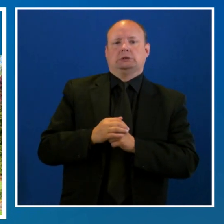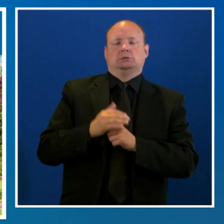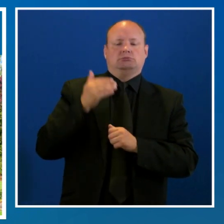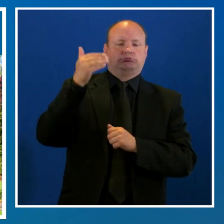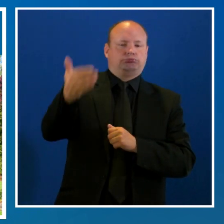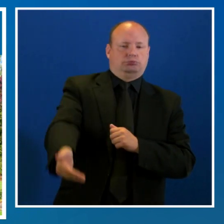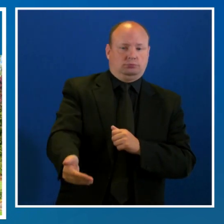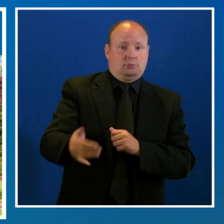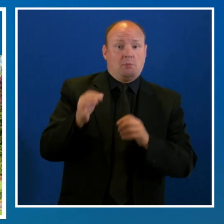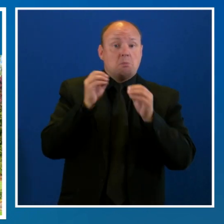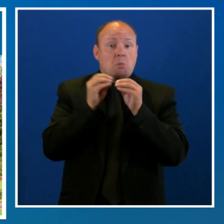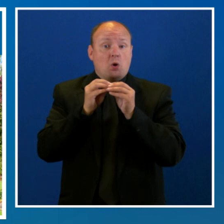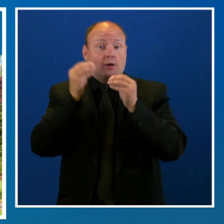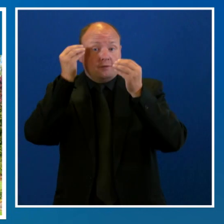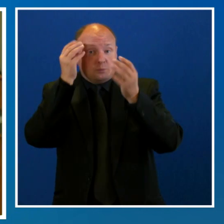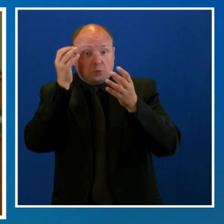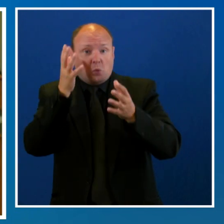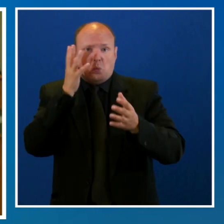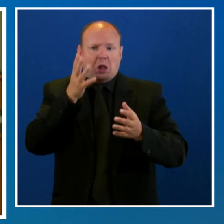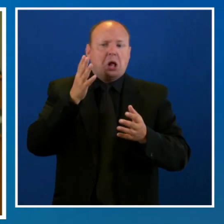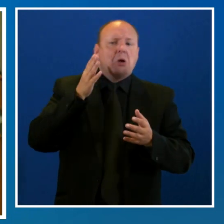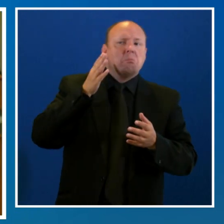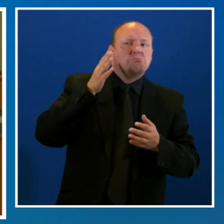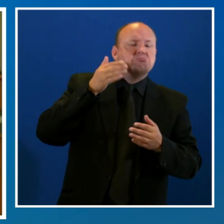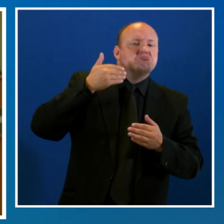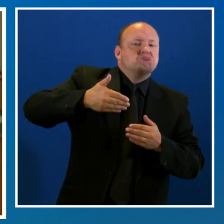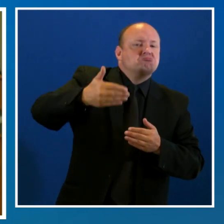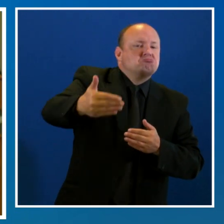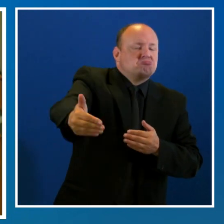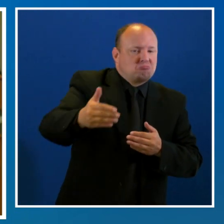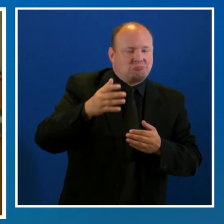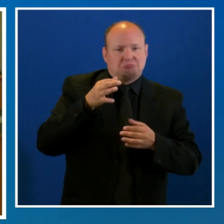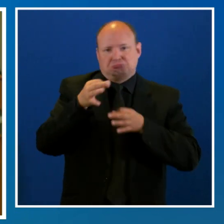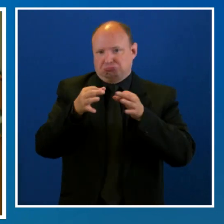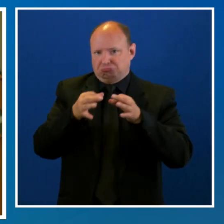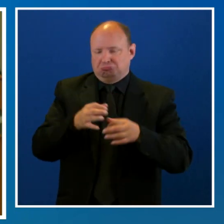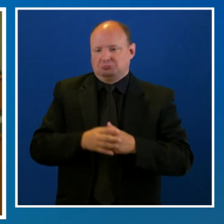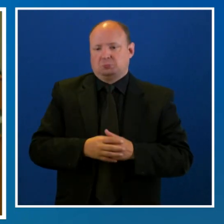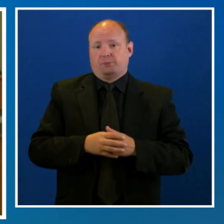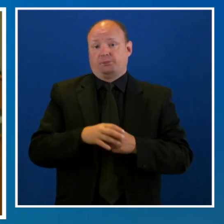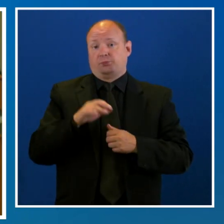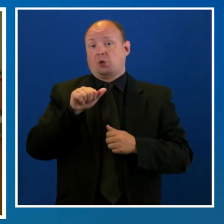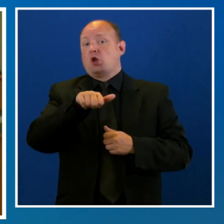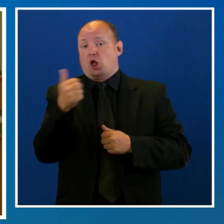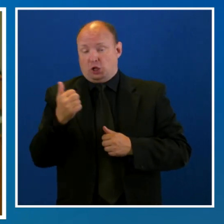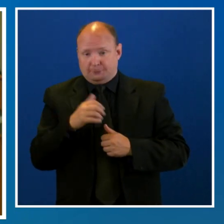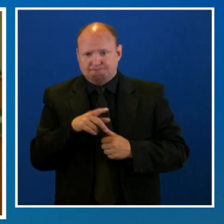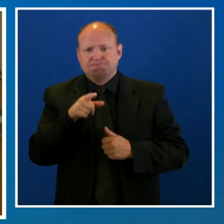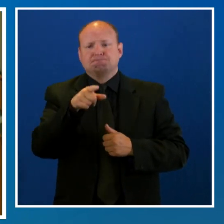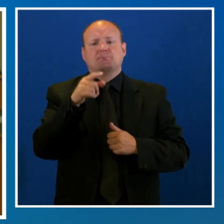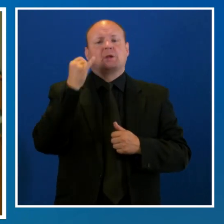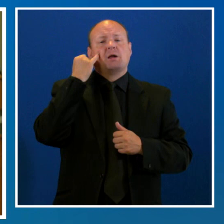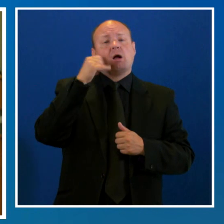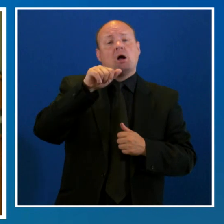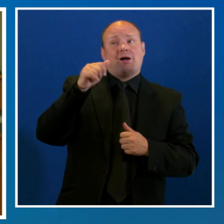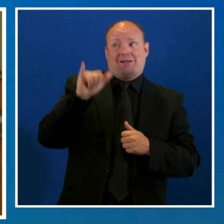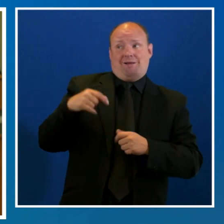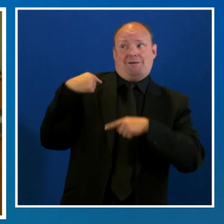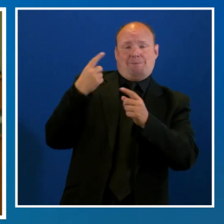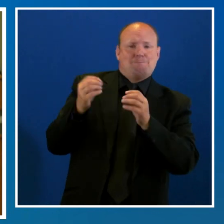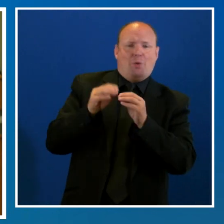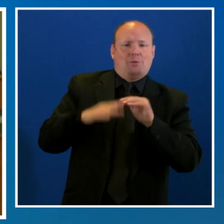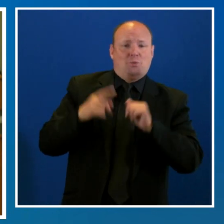details to be announced soon. And finally, after more than a year of staying in and limiting